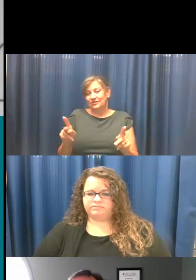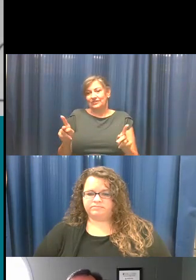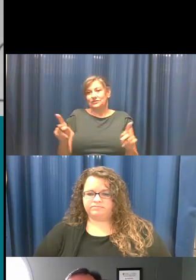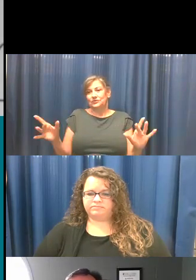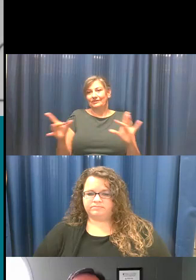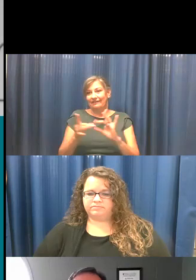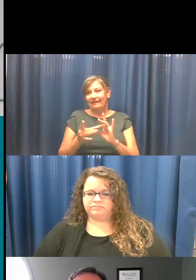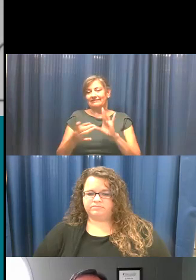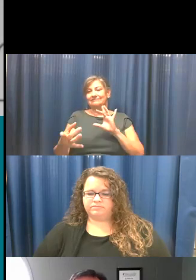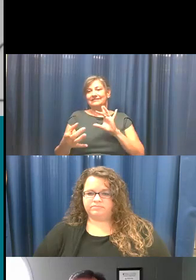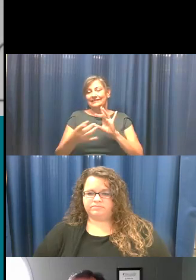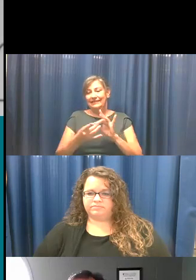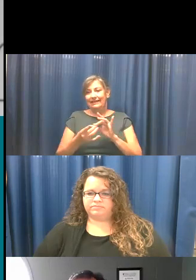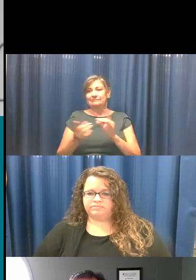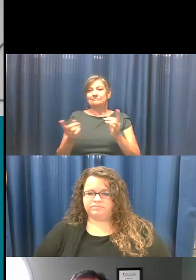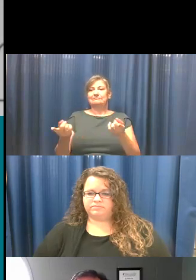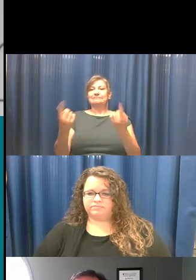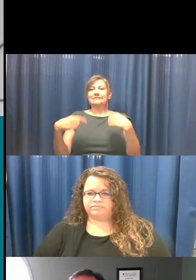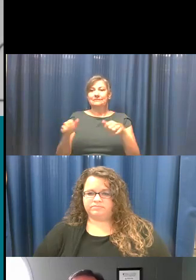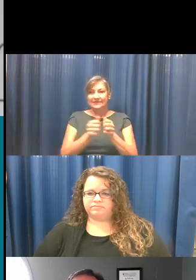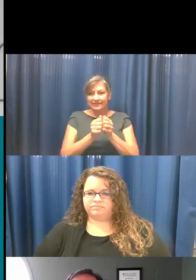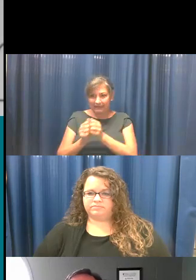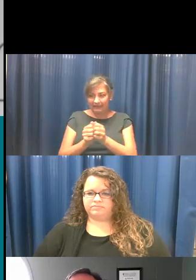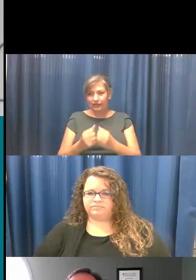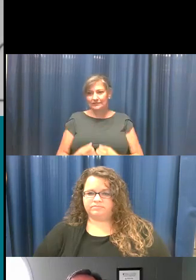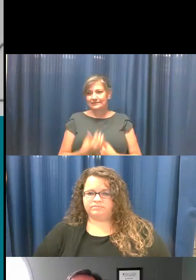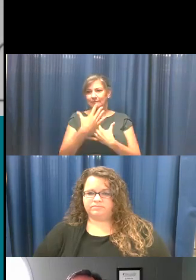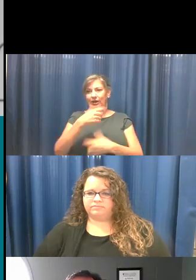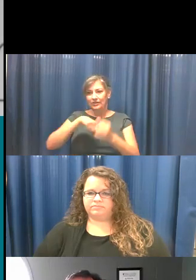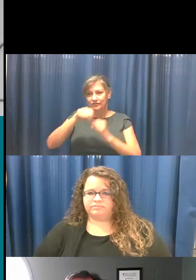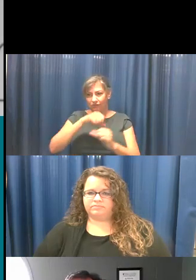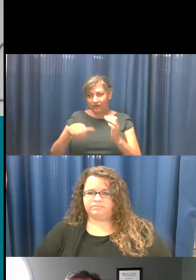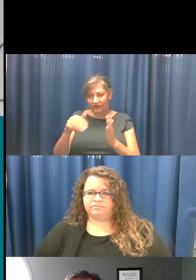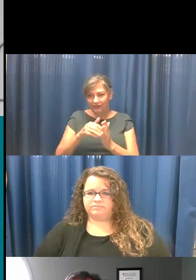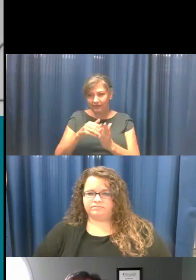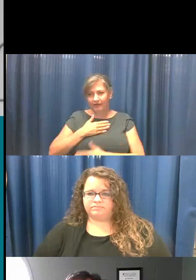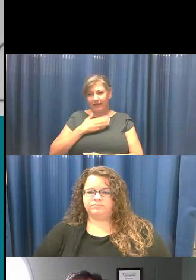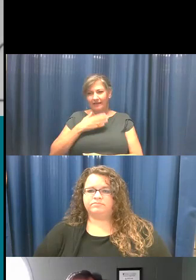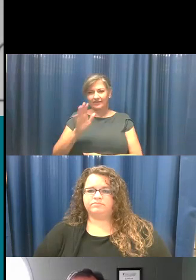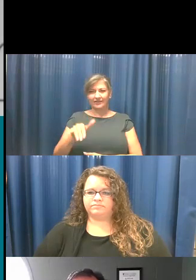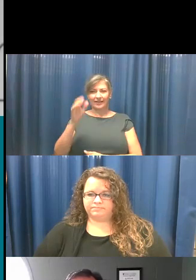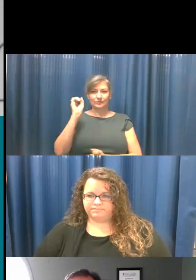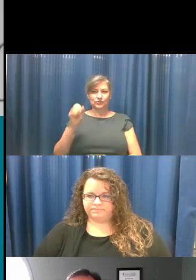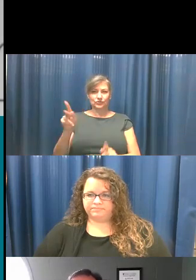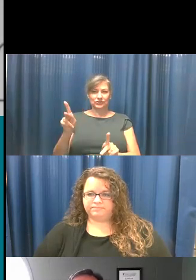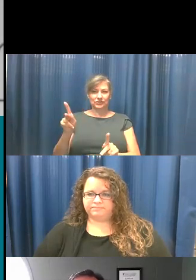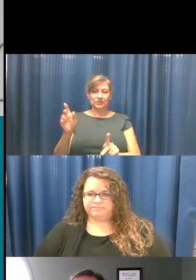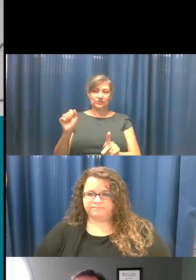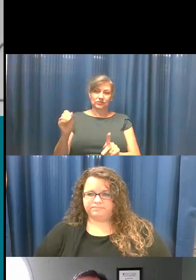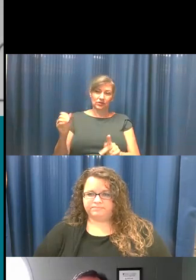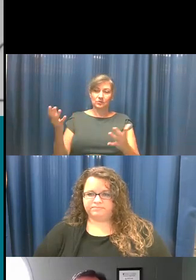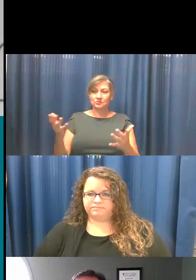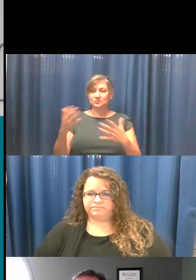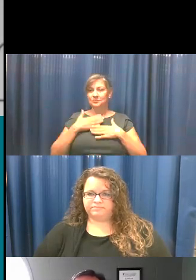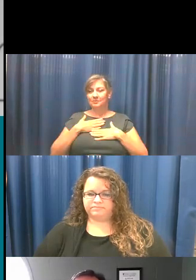week, the chance to inspire one another again. I'm really glad for that opportunity. So as always,